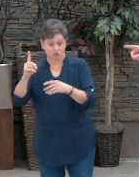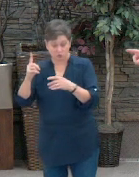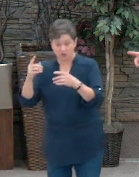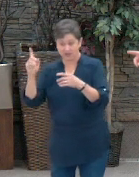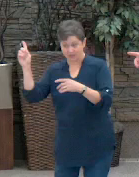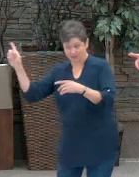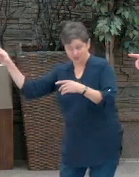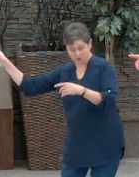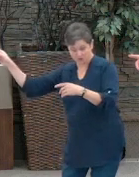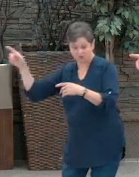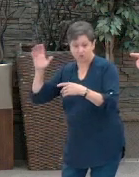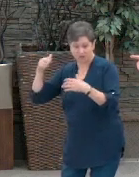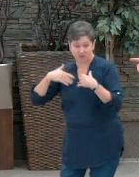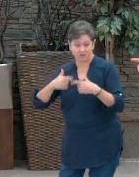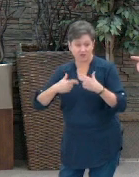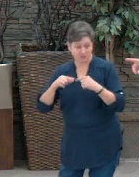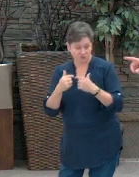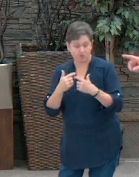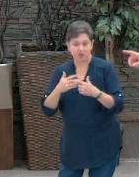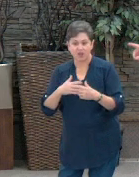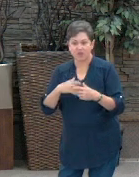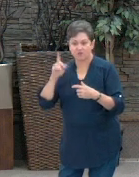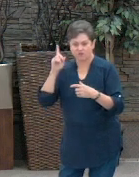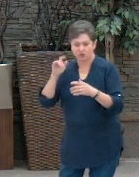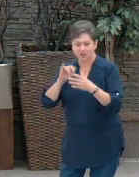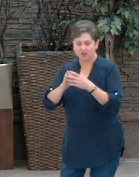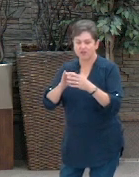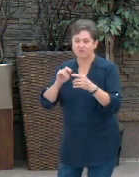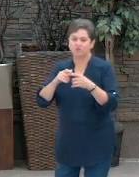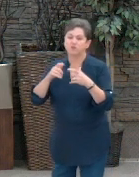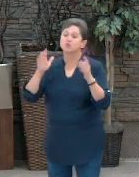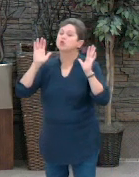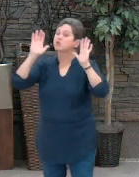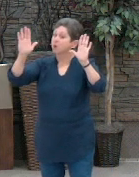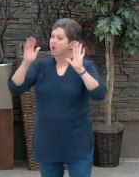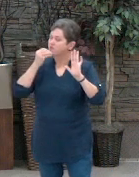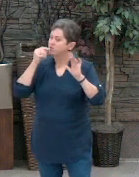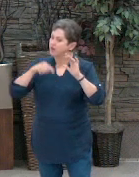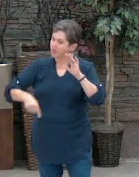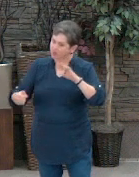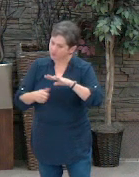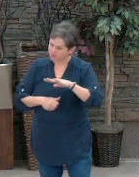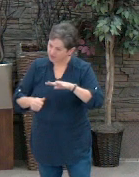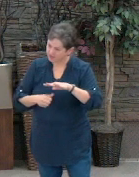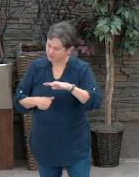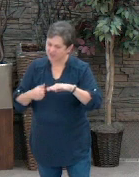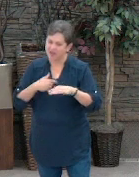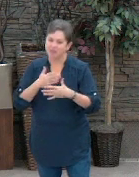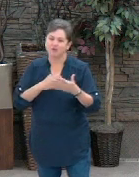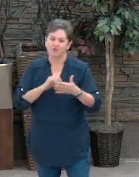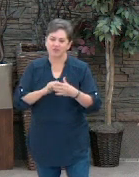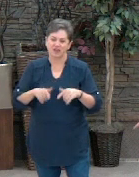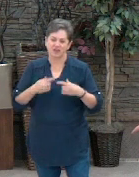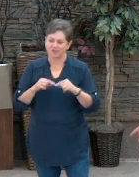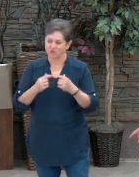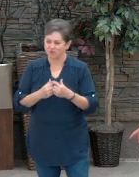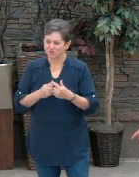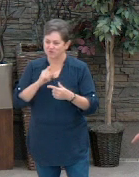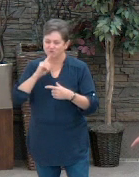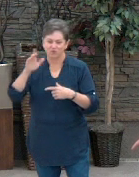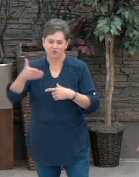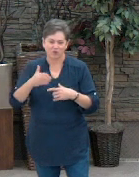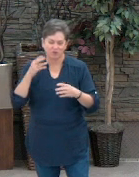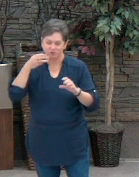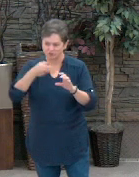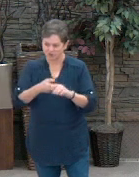one upstairs in the fellowship hall, and there's one with great food down in the basement. I'm part of that life group, so you'd be very welcome to